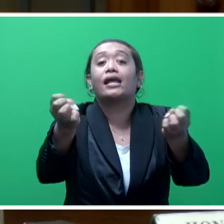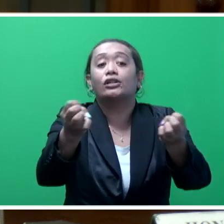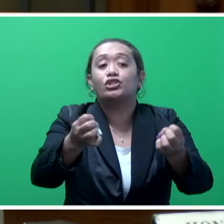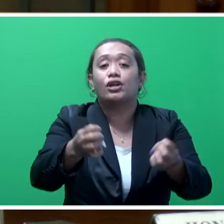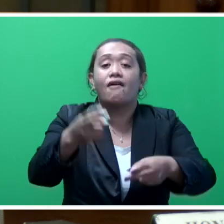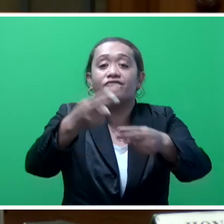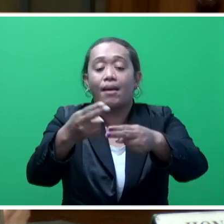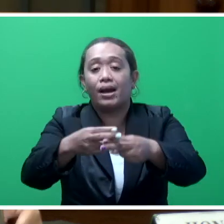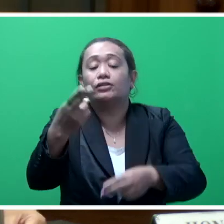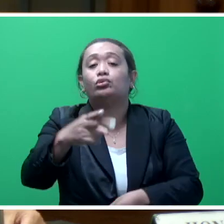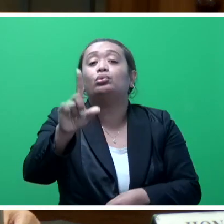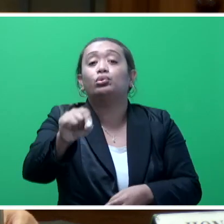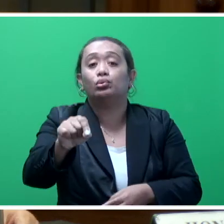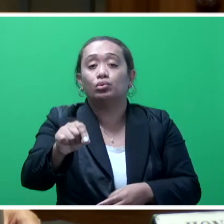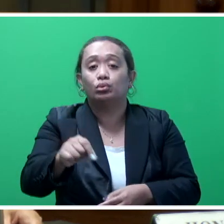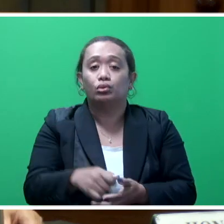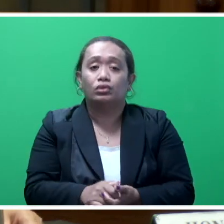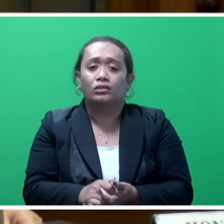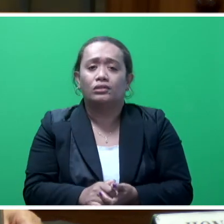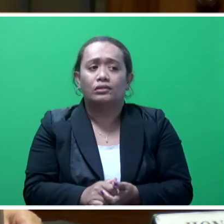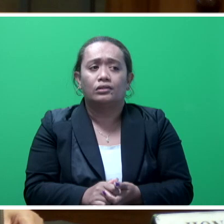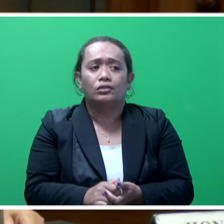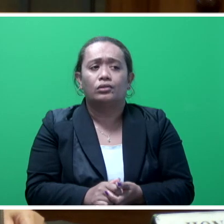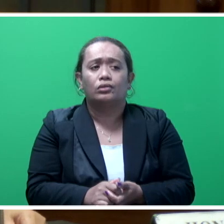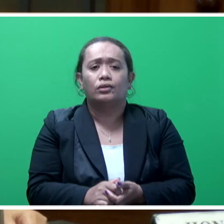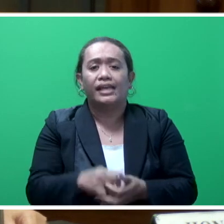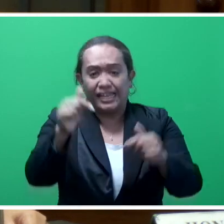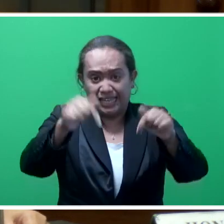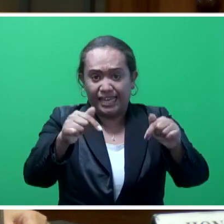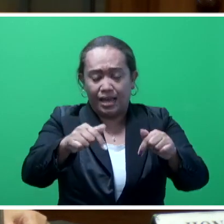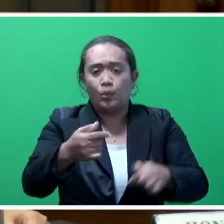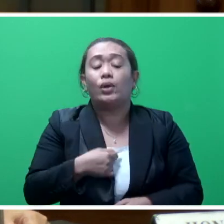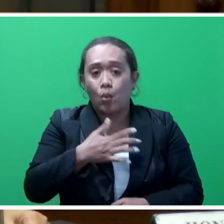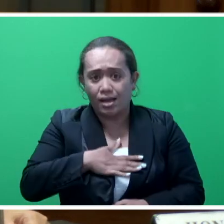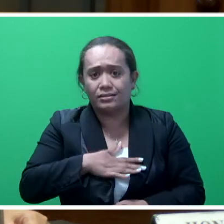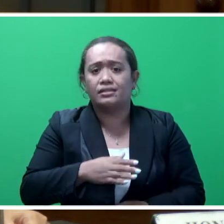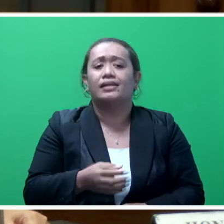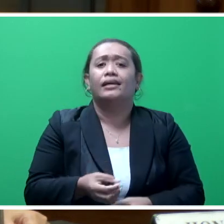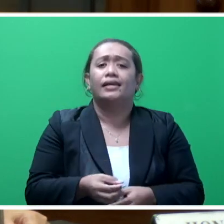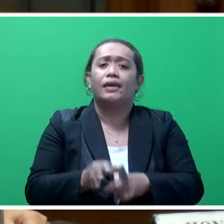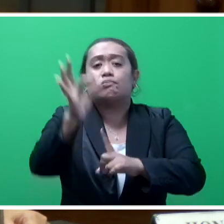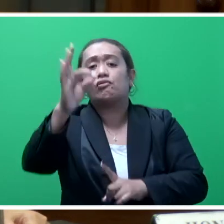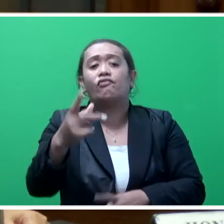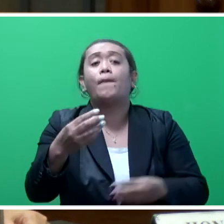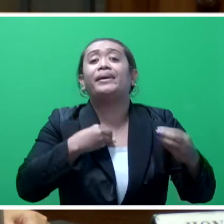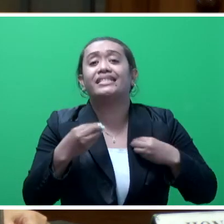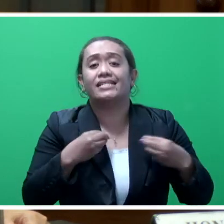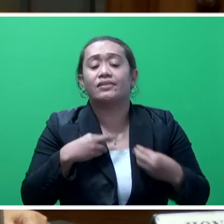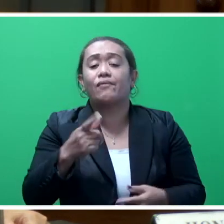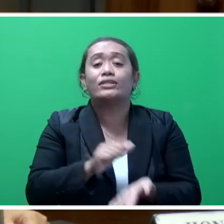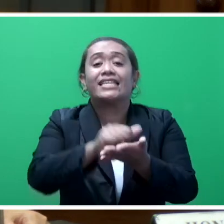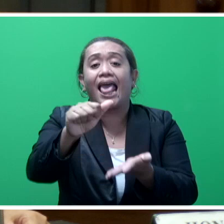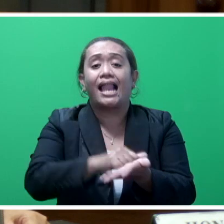production, we want to get it through the formal sector. And if we need to get it to the formal